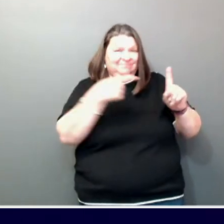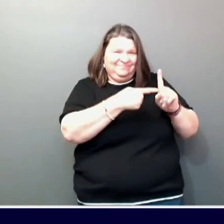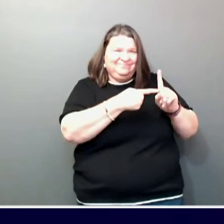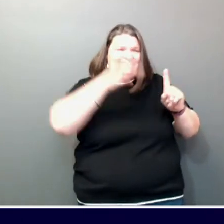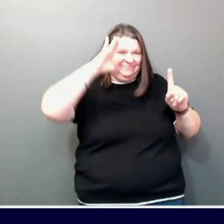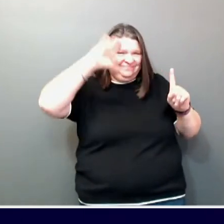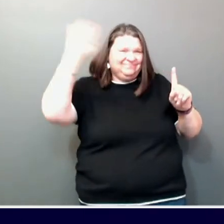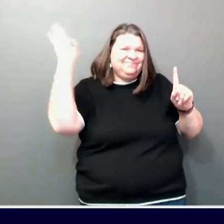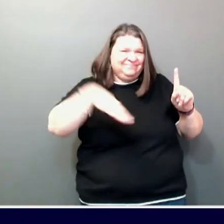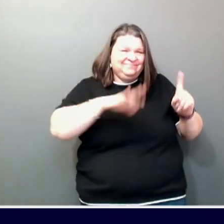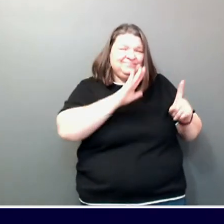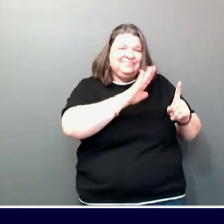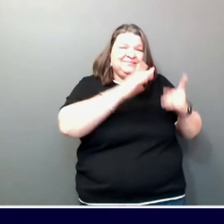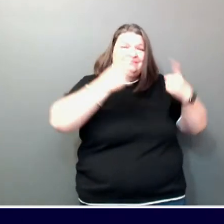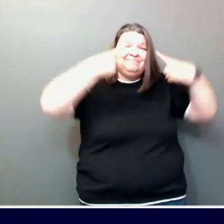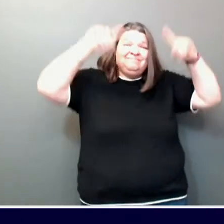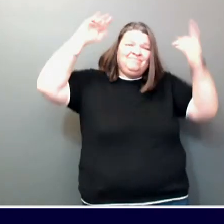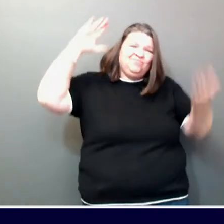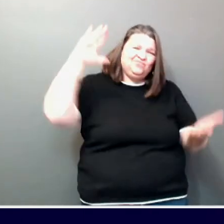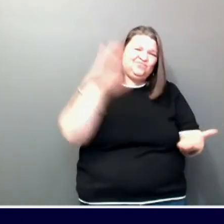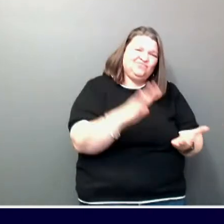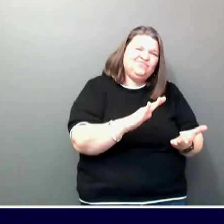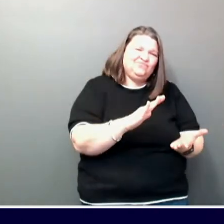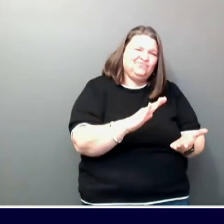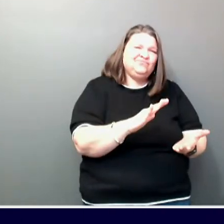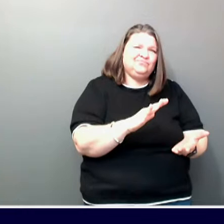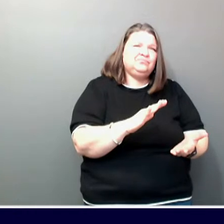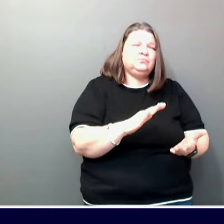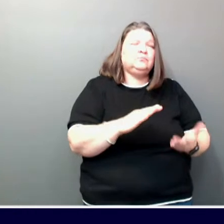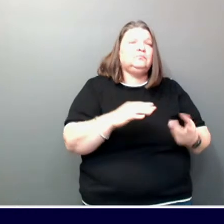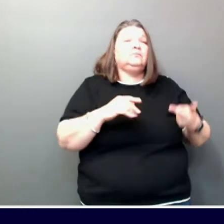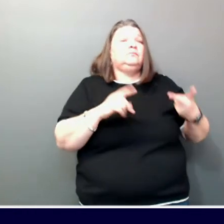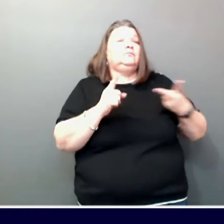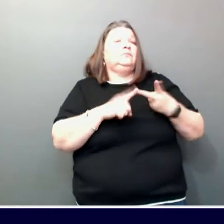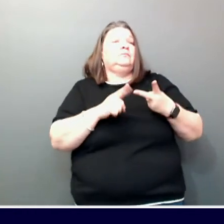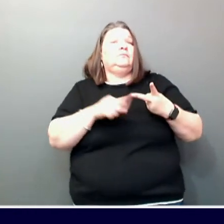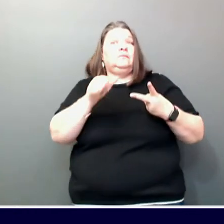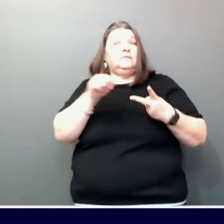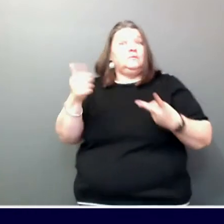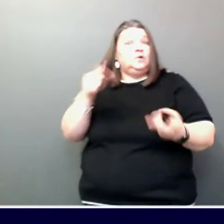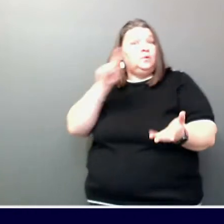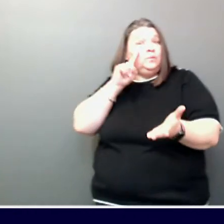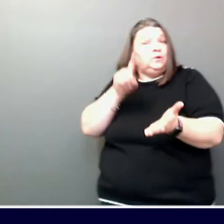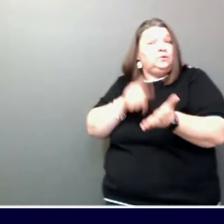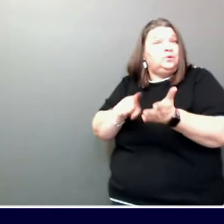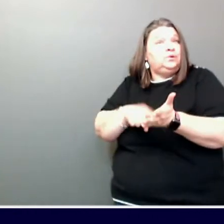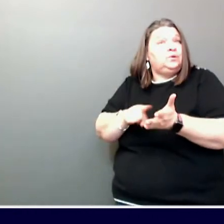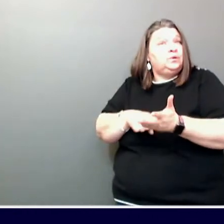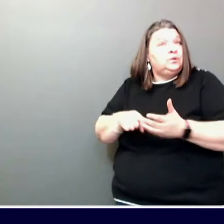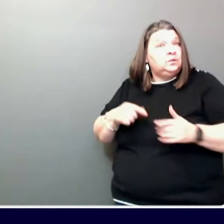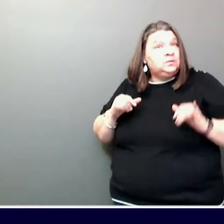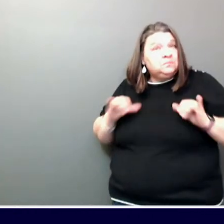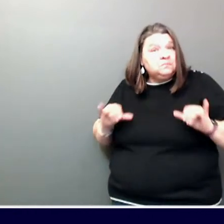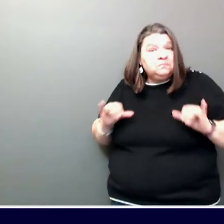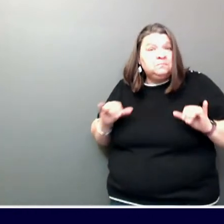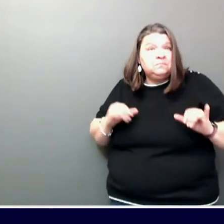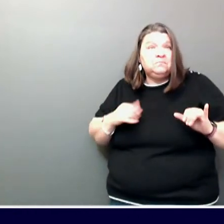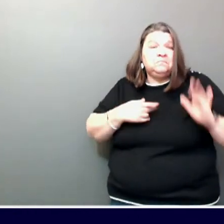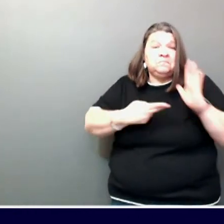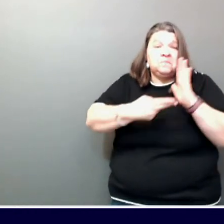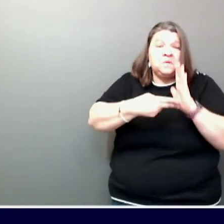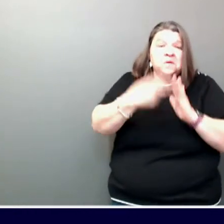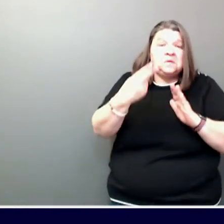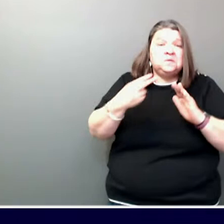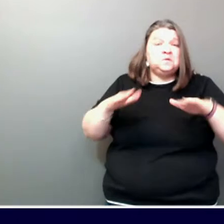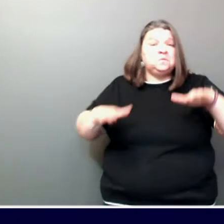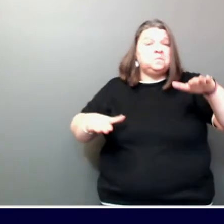show that the J&J vaccine might fare as well, if not maybe even a little better than the mRNA vaccines on